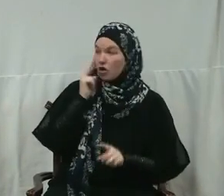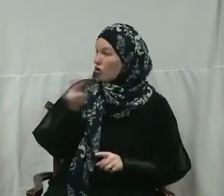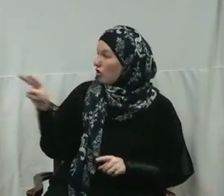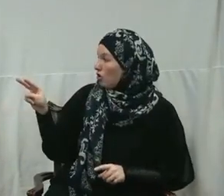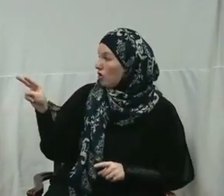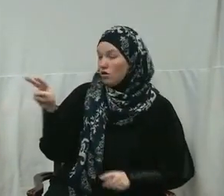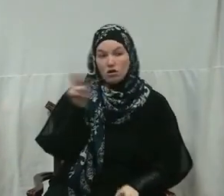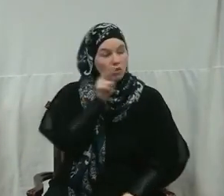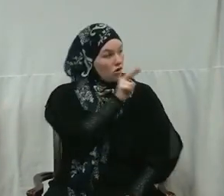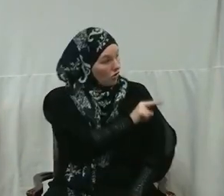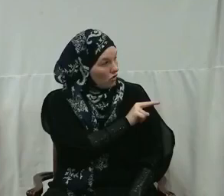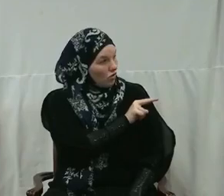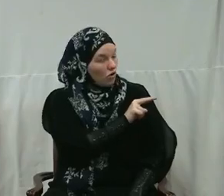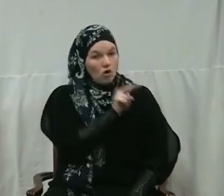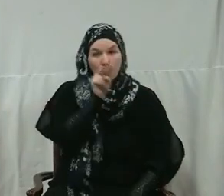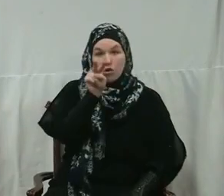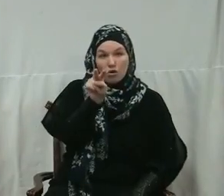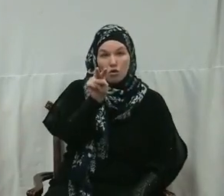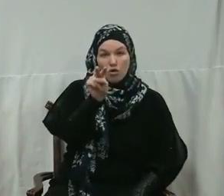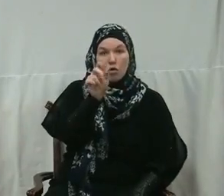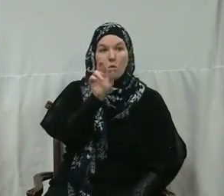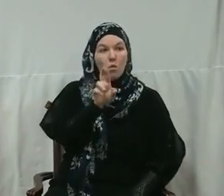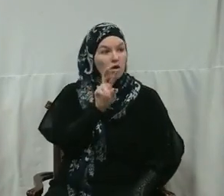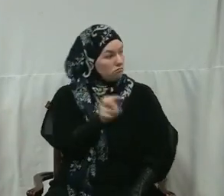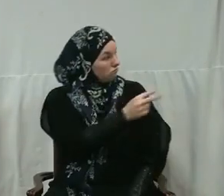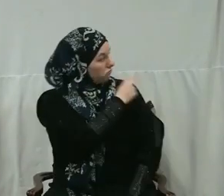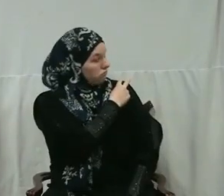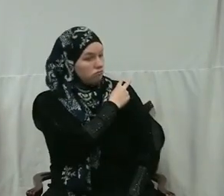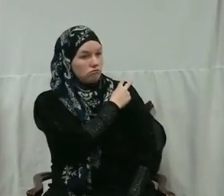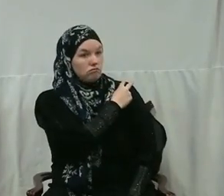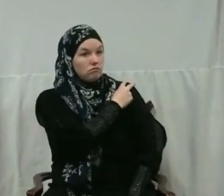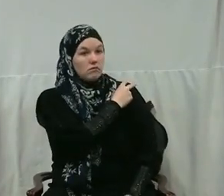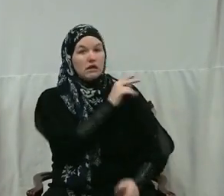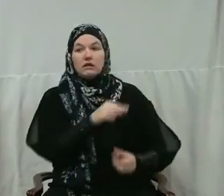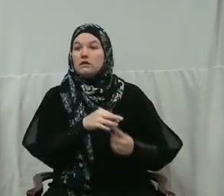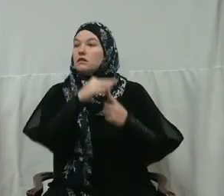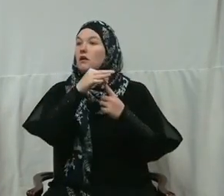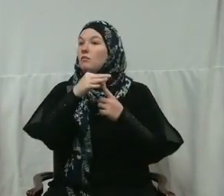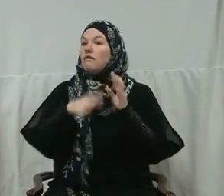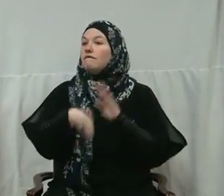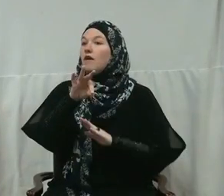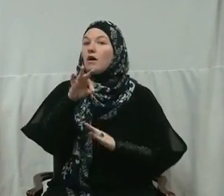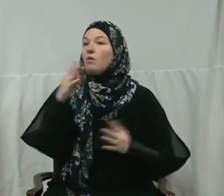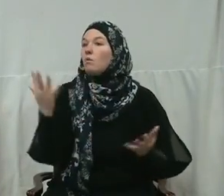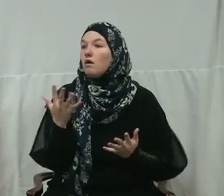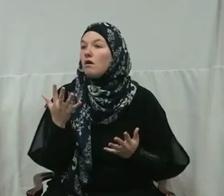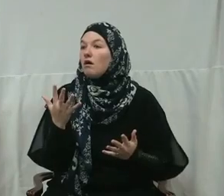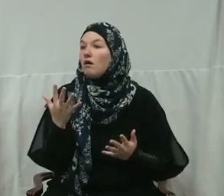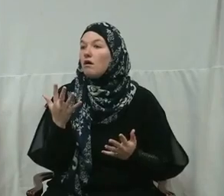did I look ahead of me or look behind me, except that I found Umm